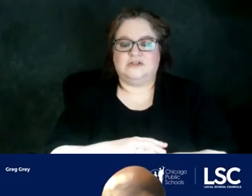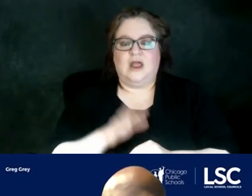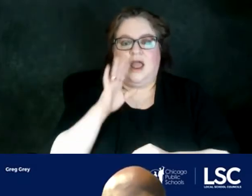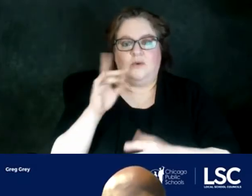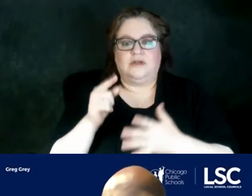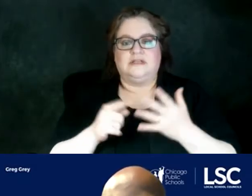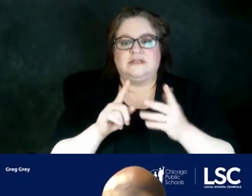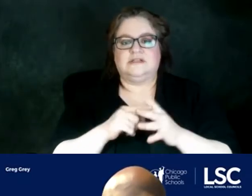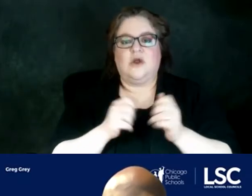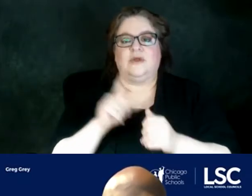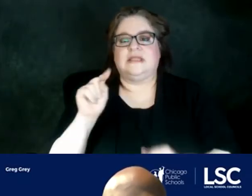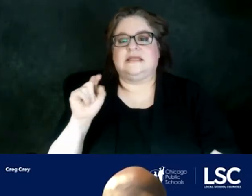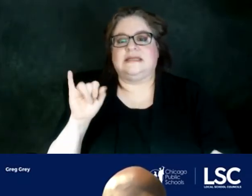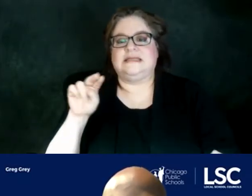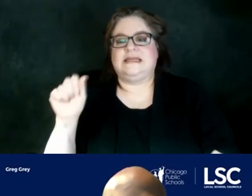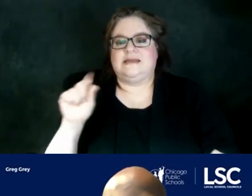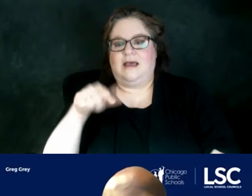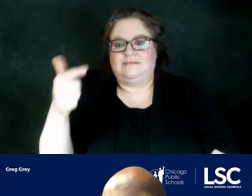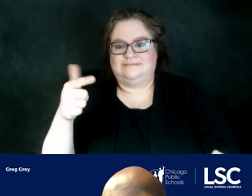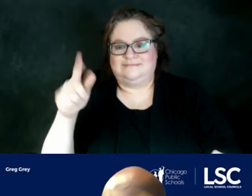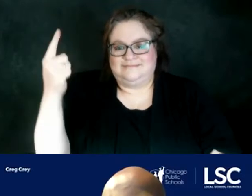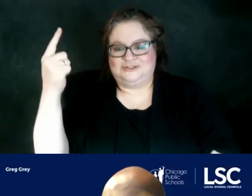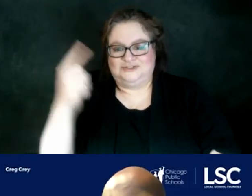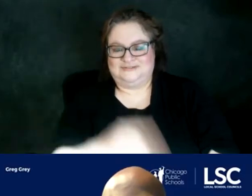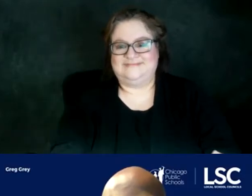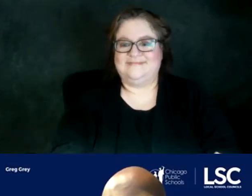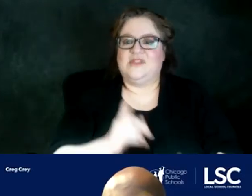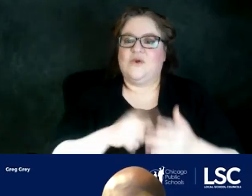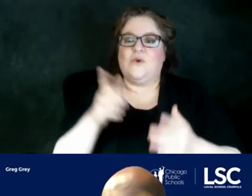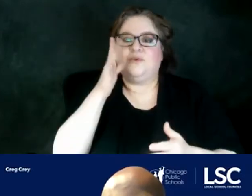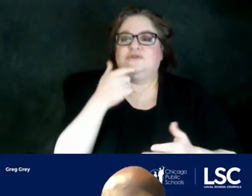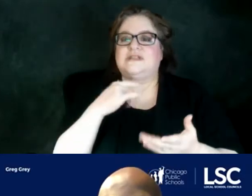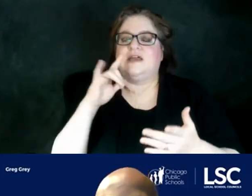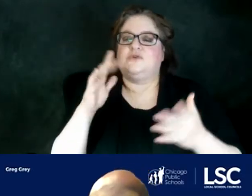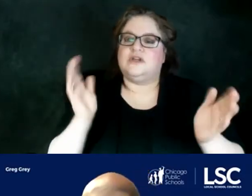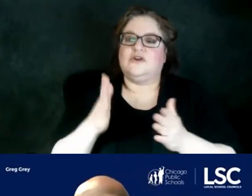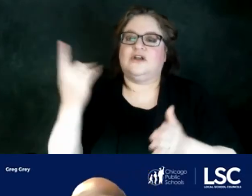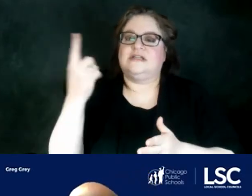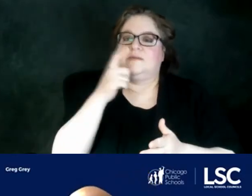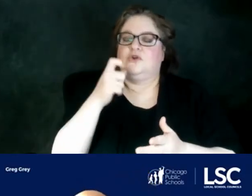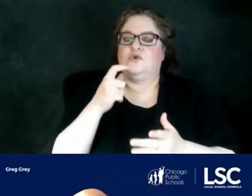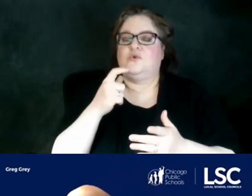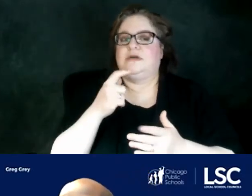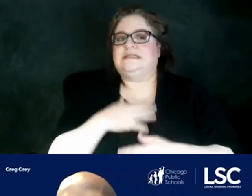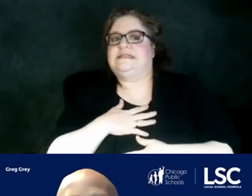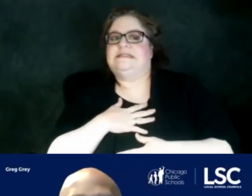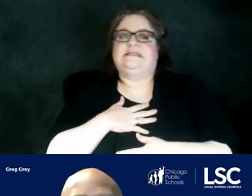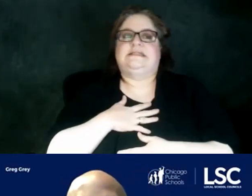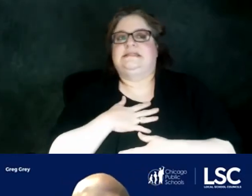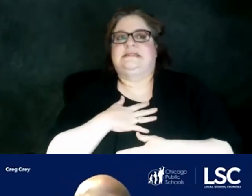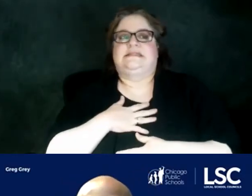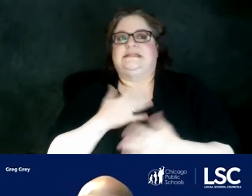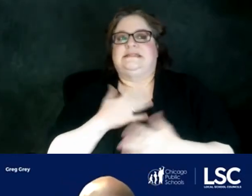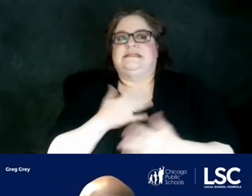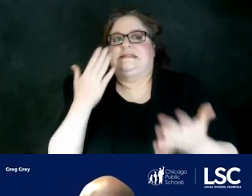to start with Tina on this one. What would you say to encourage someone who is hesitant to run in the